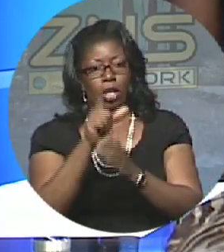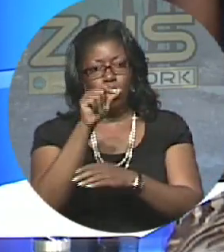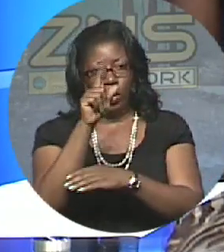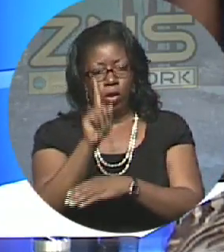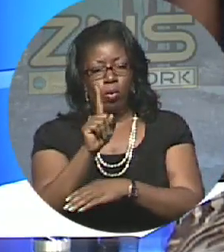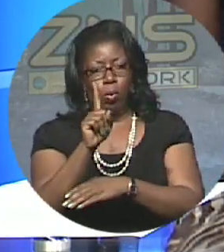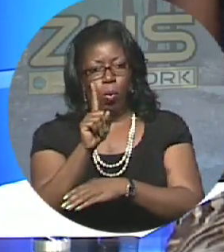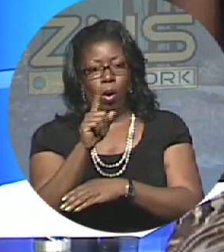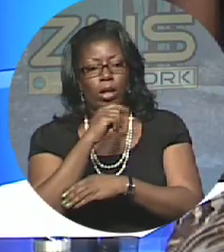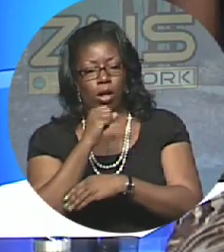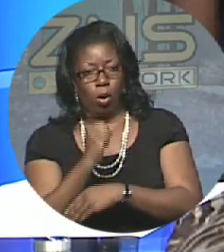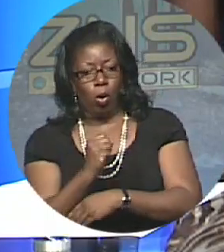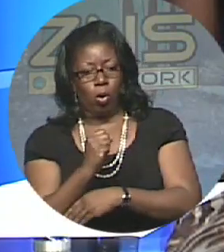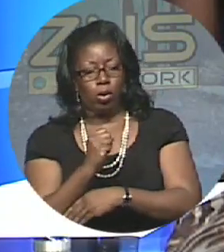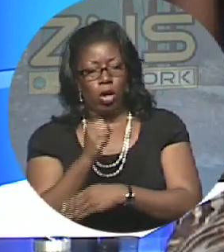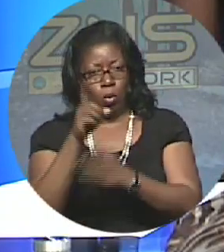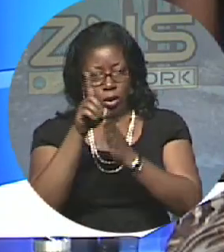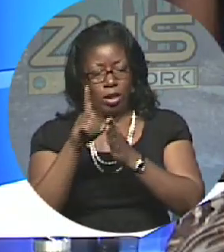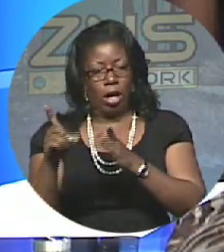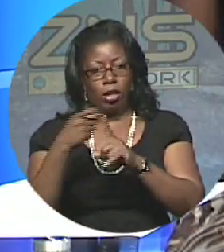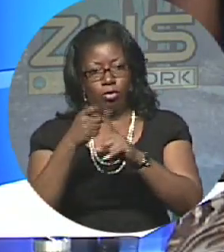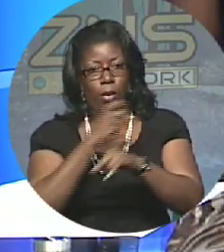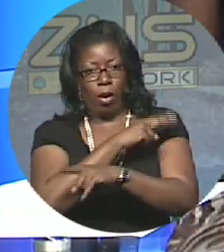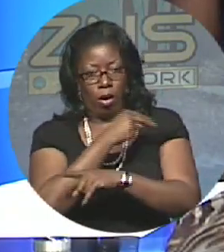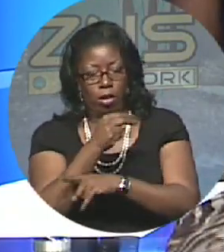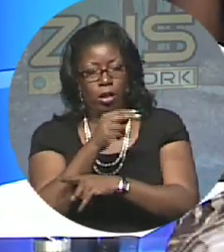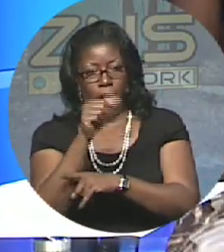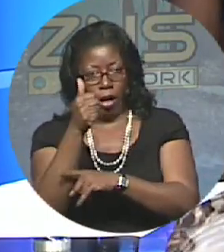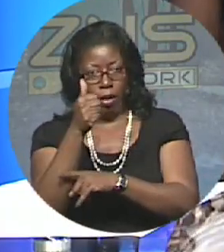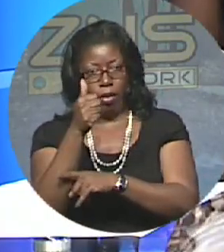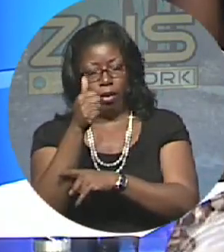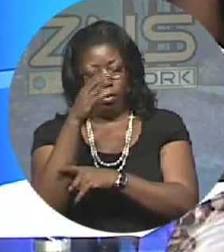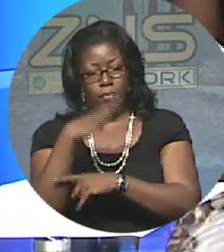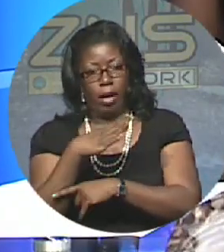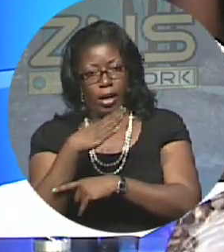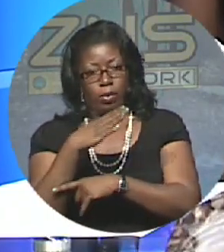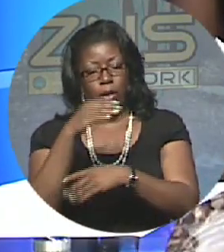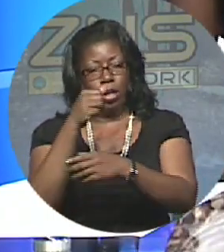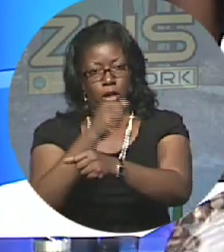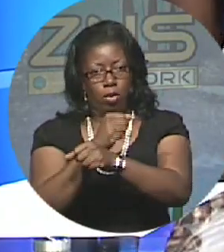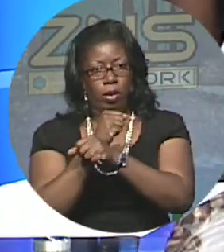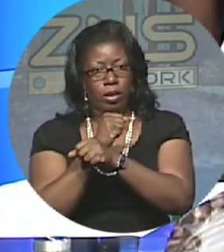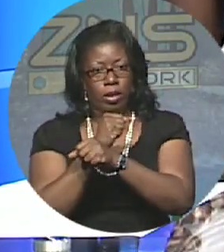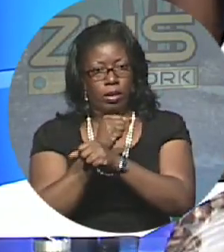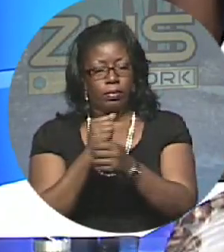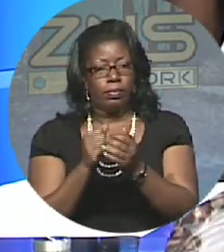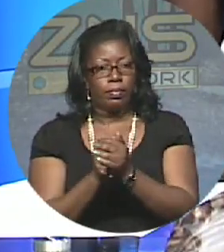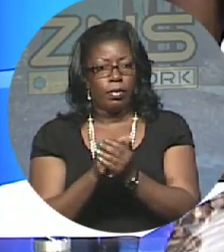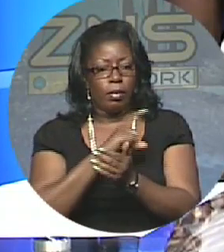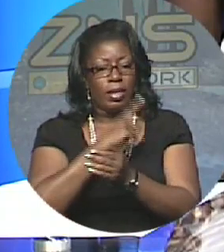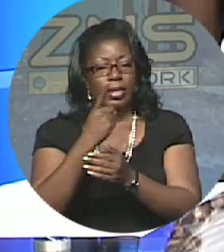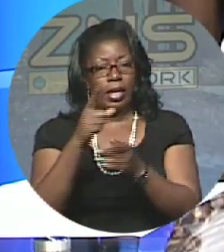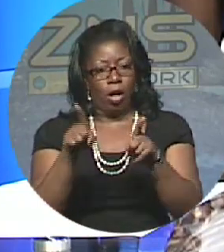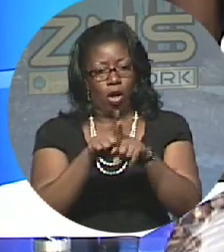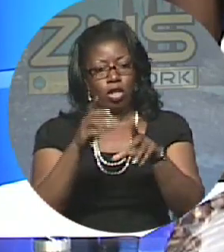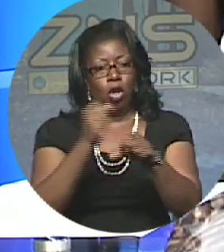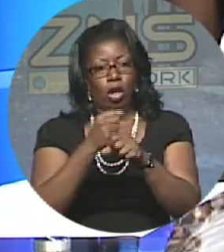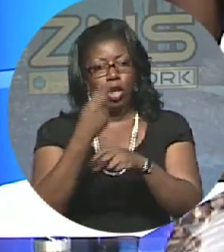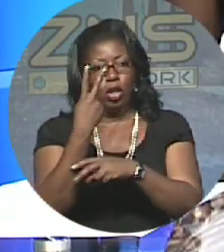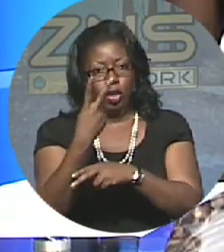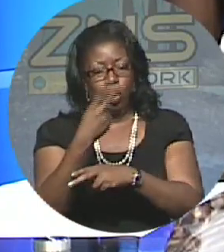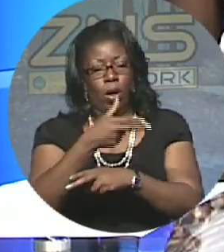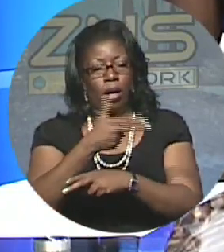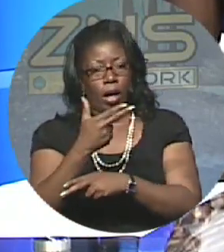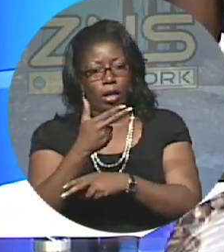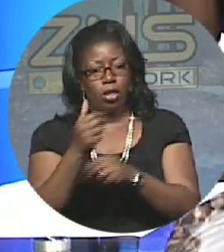and discharged. However, he remains in police custody. Police report that they also confiscated two handguns along with a large